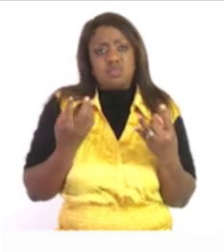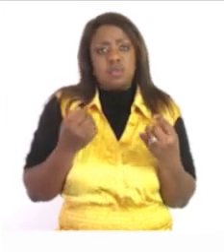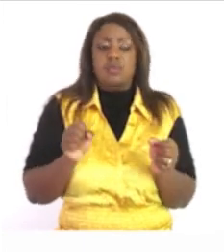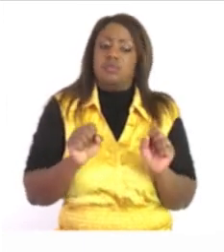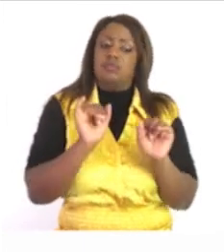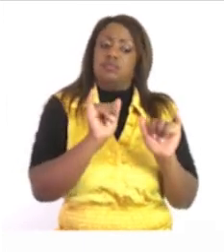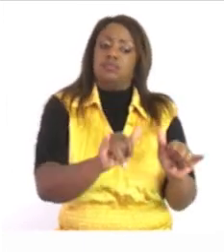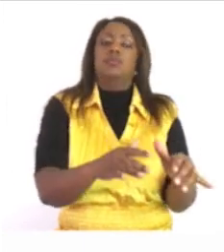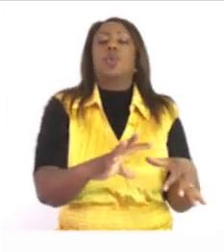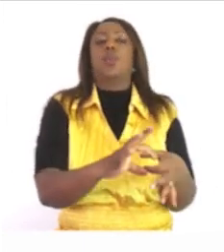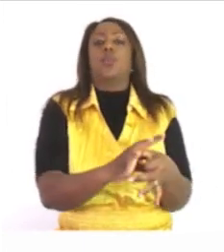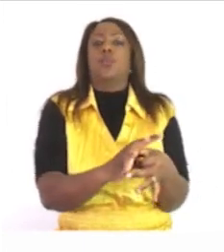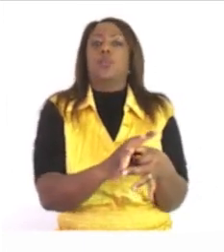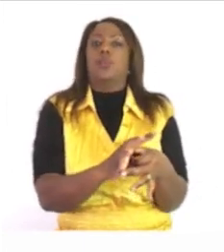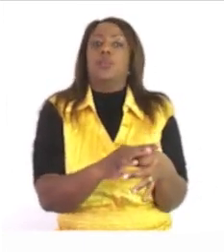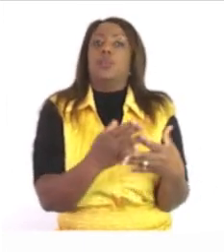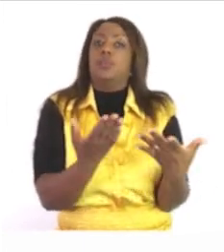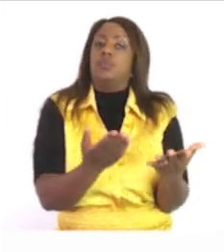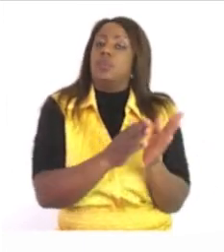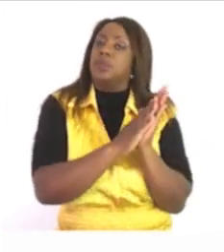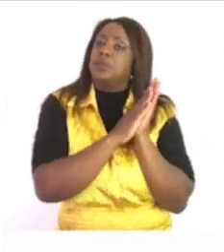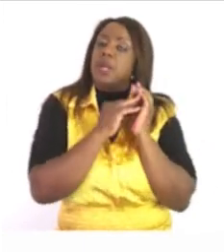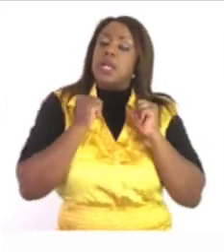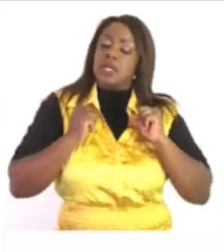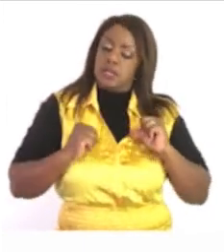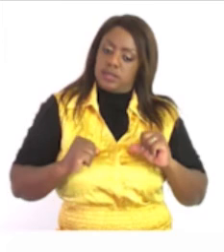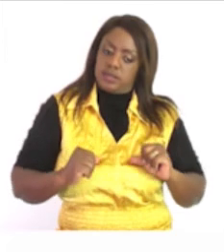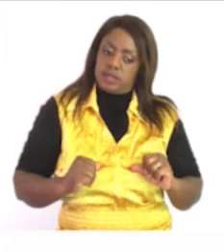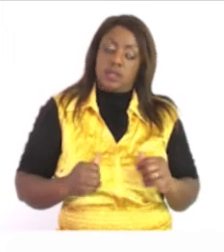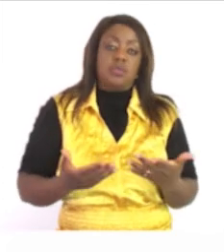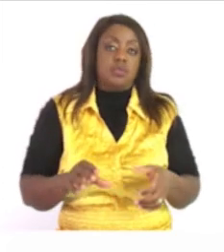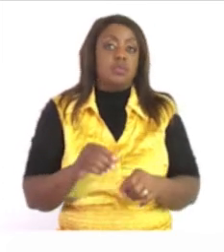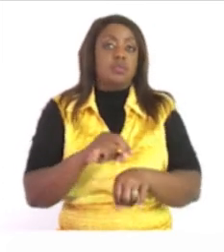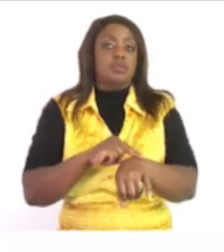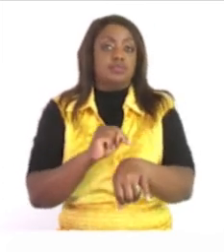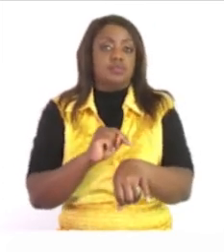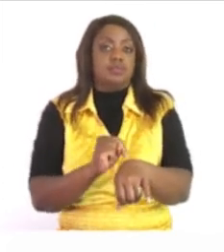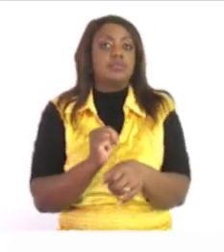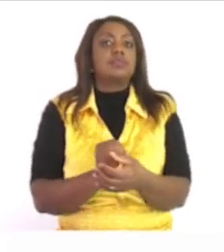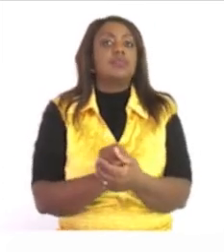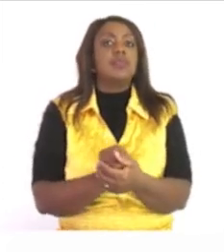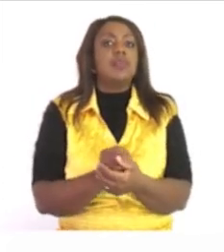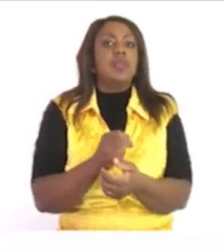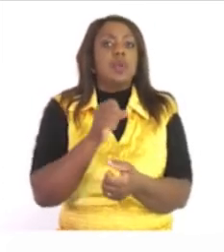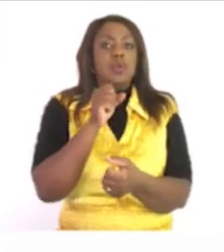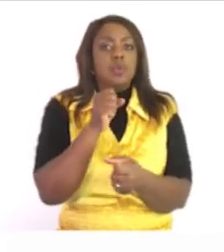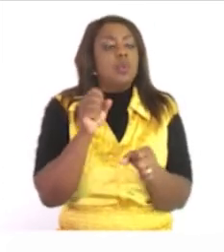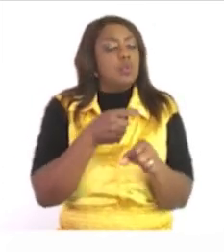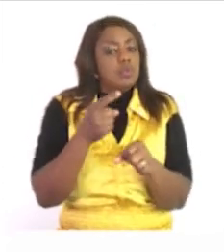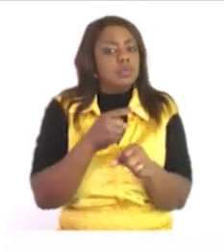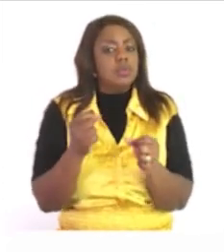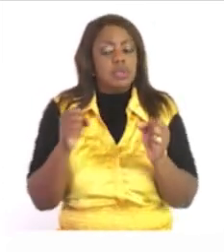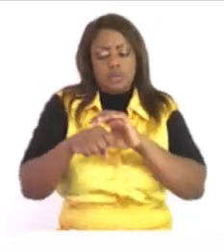These symptoms of COVID-19 are the same symptoms that you will experience when you have a cough or a cold. So you are never really